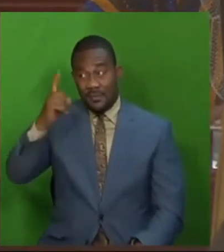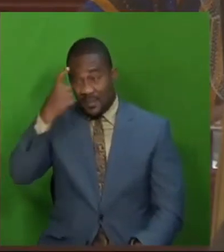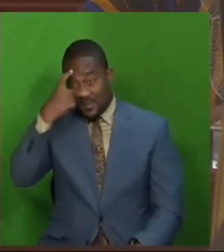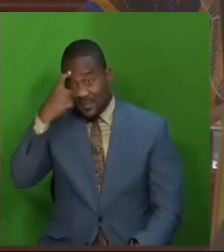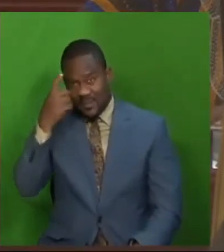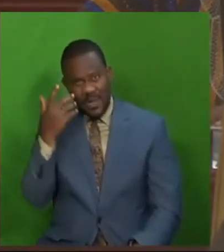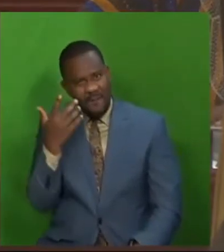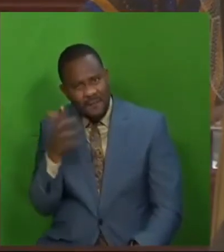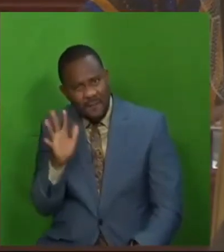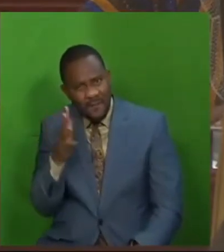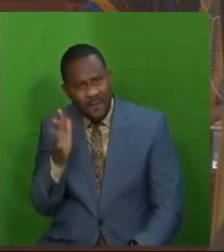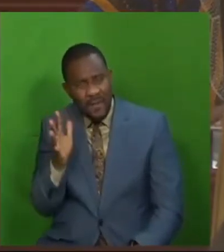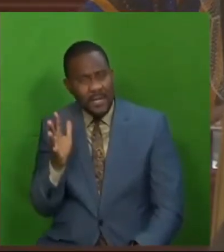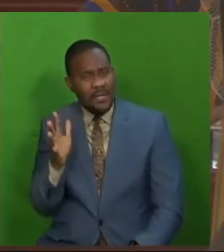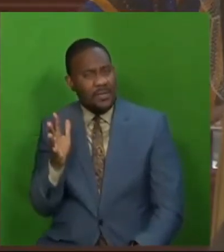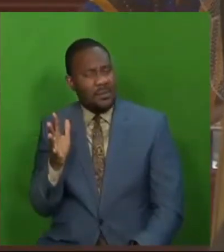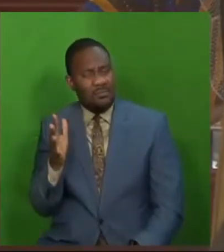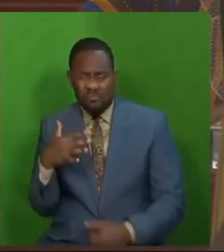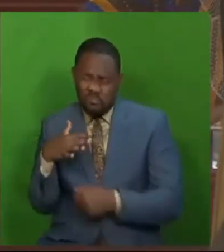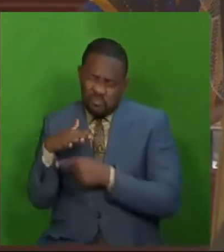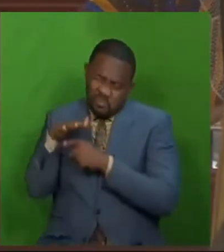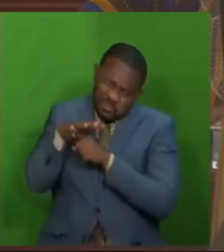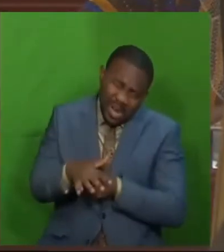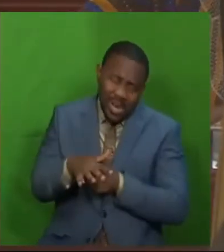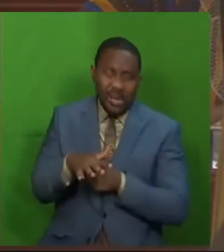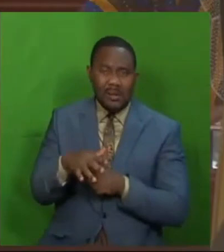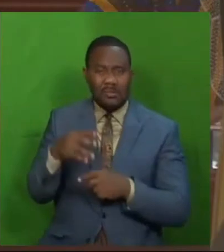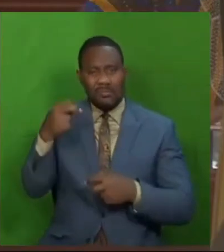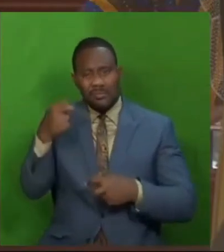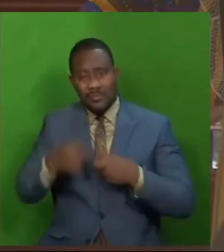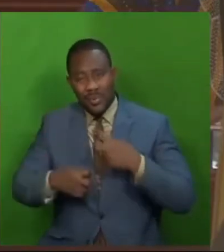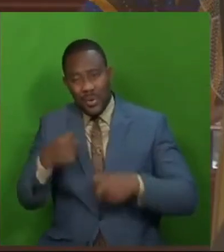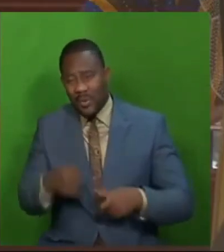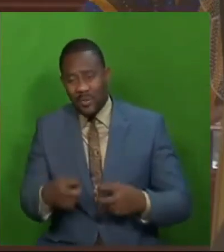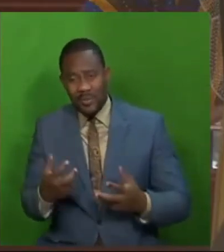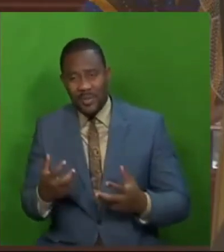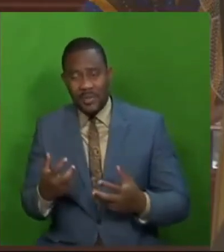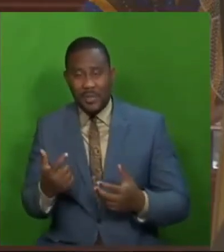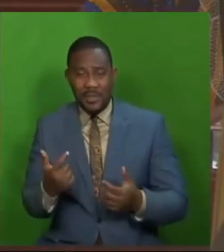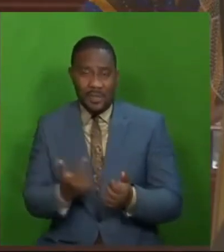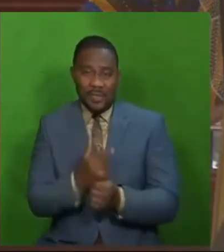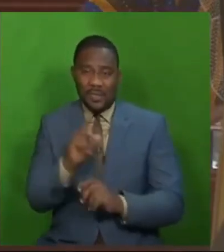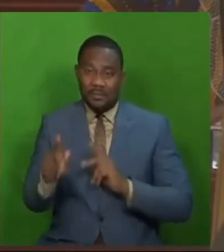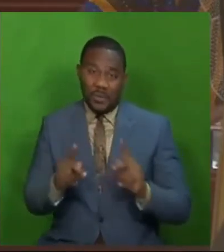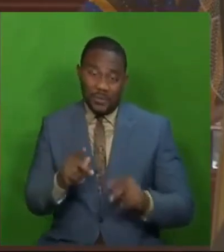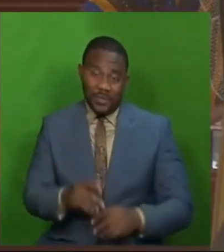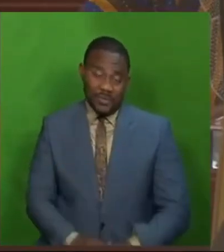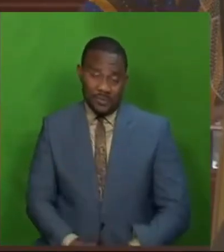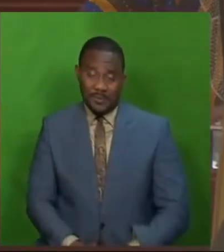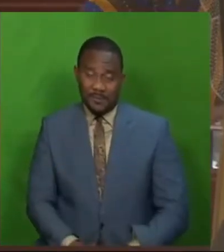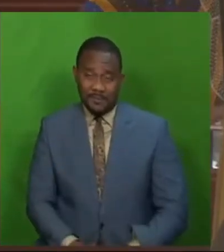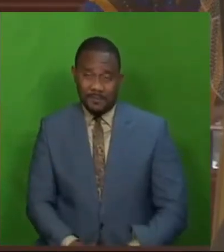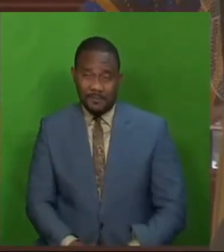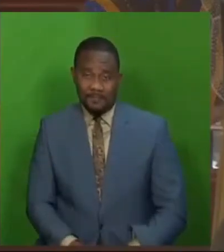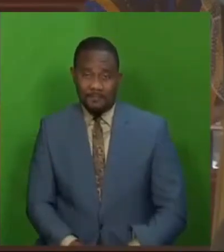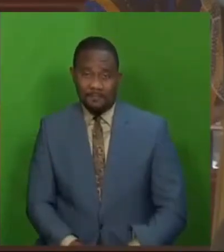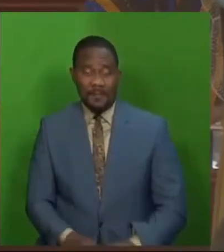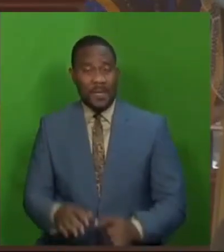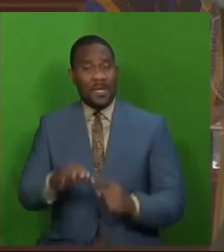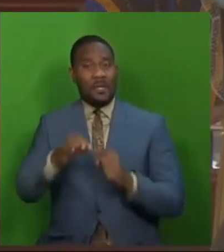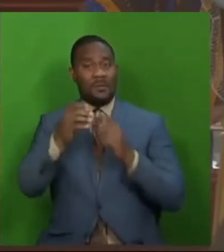brought untold hardships to the good people of Ghana, especially in the district